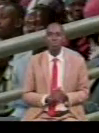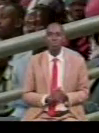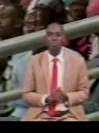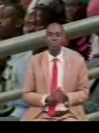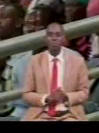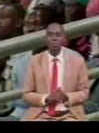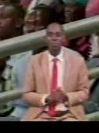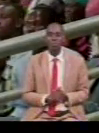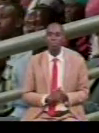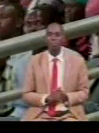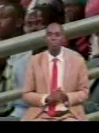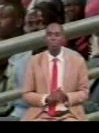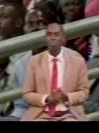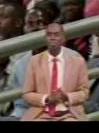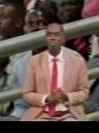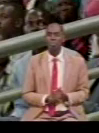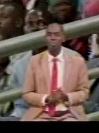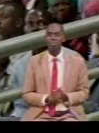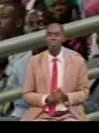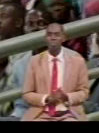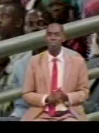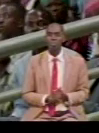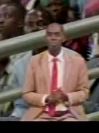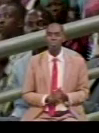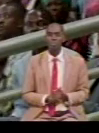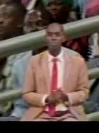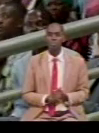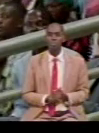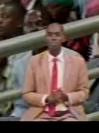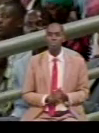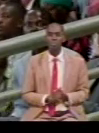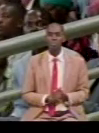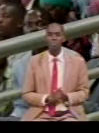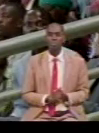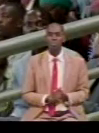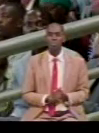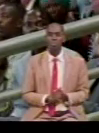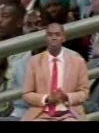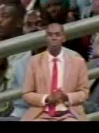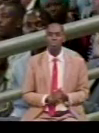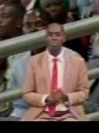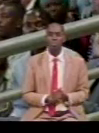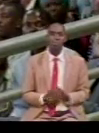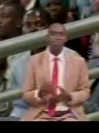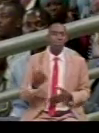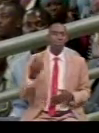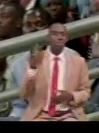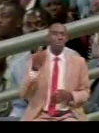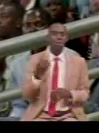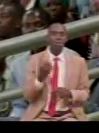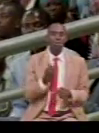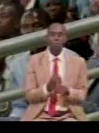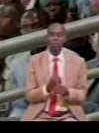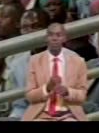My name is Akanmu from Kushi, Zambia. It was last year,